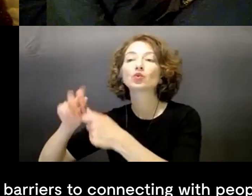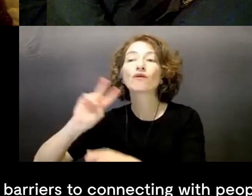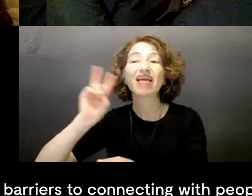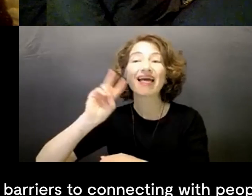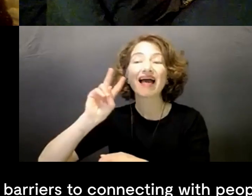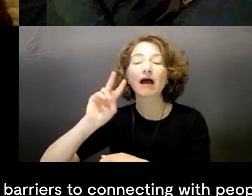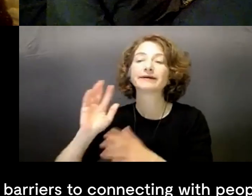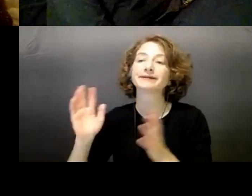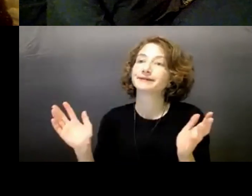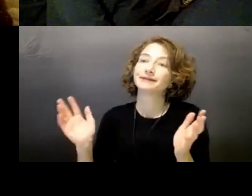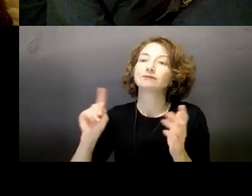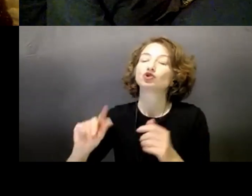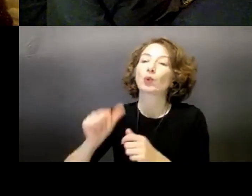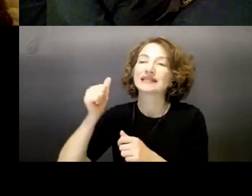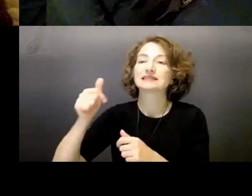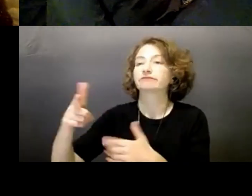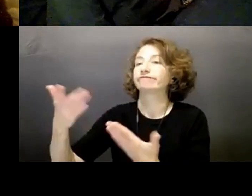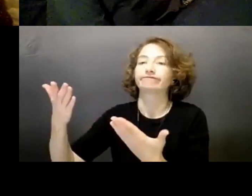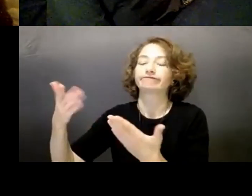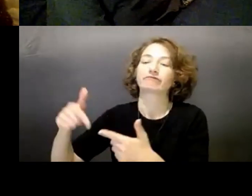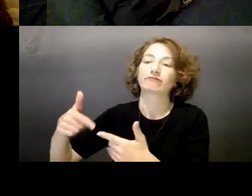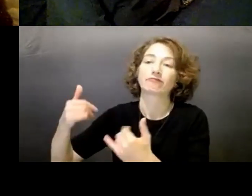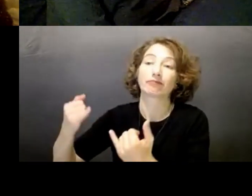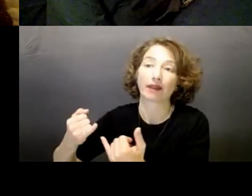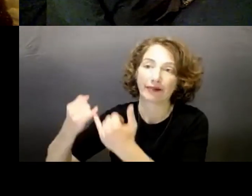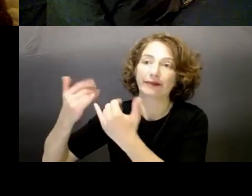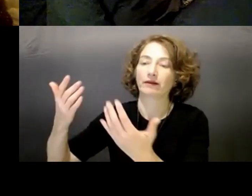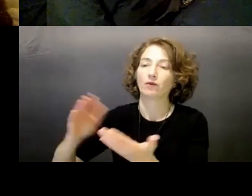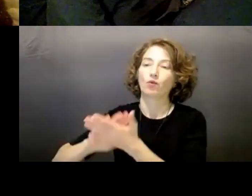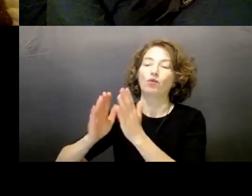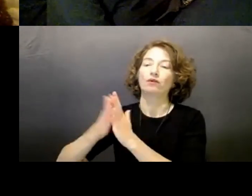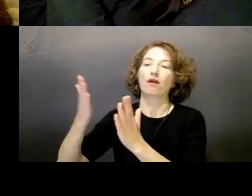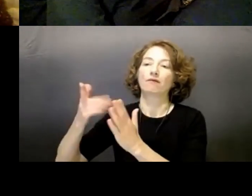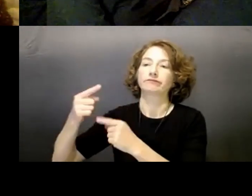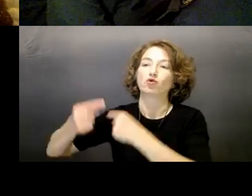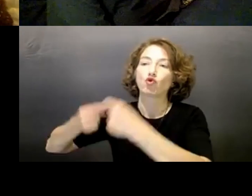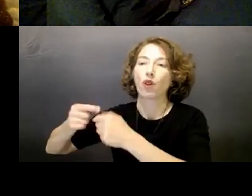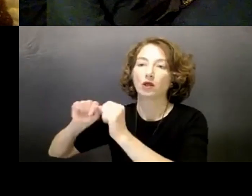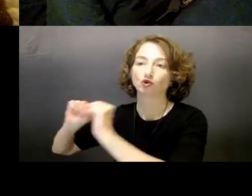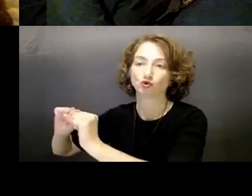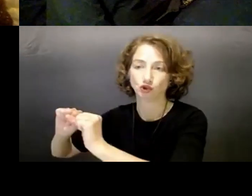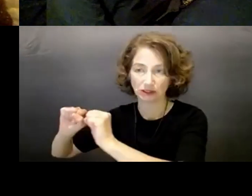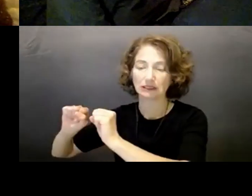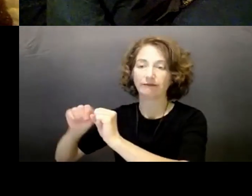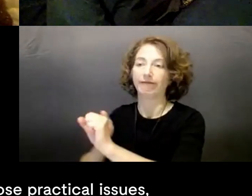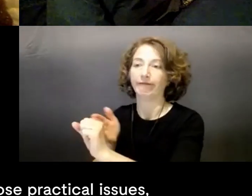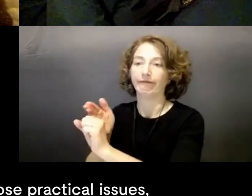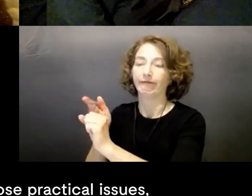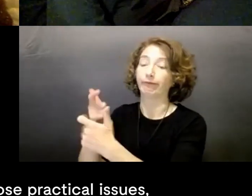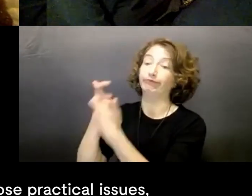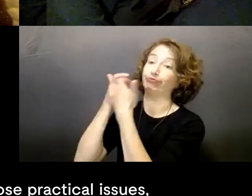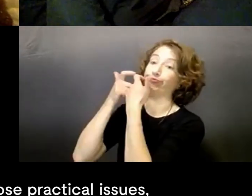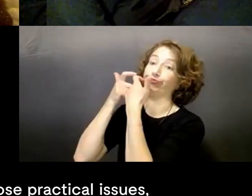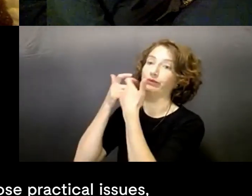through guardians or other people that have to mediate those experiences. So there's